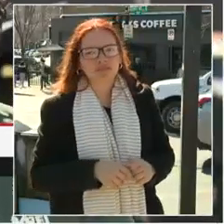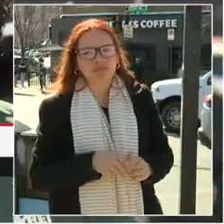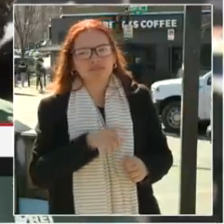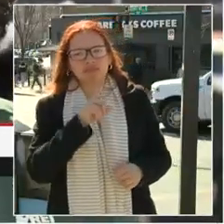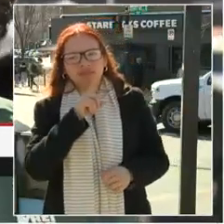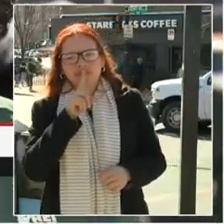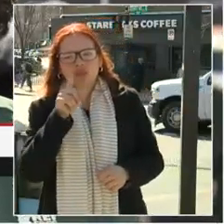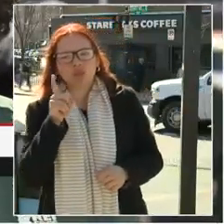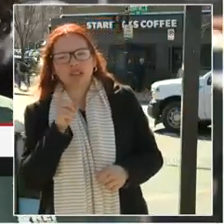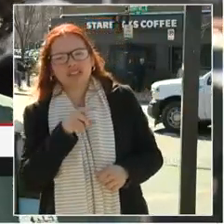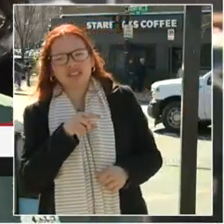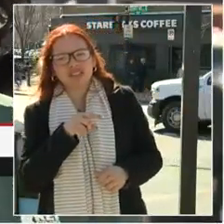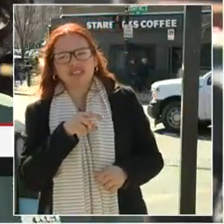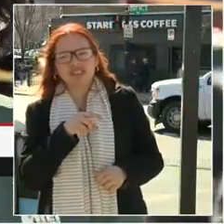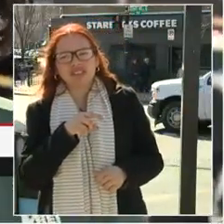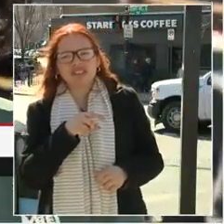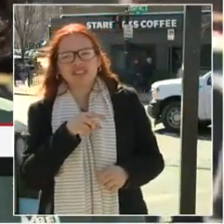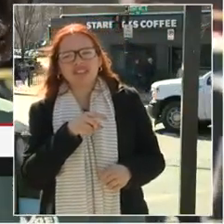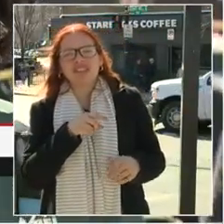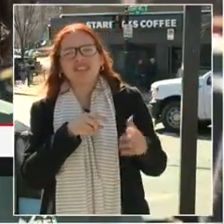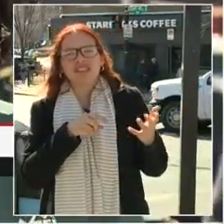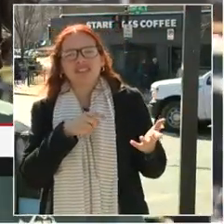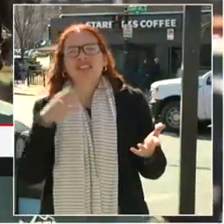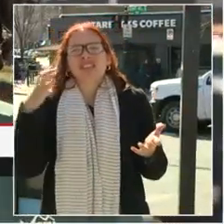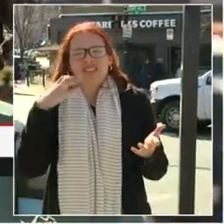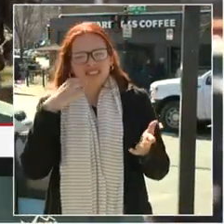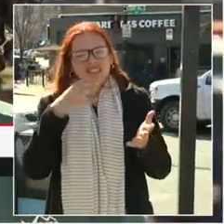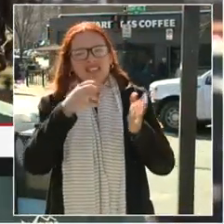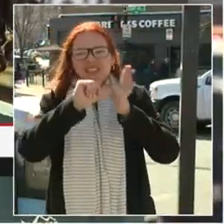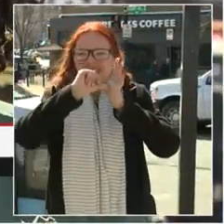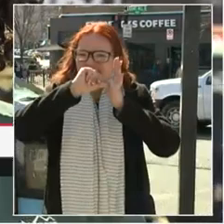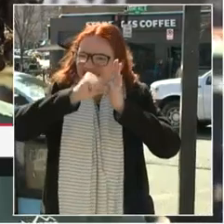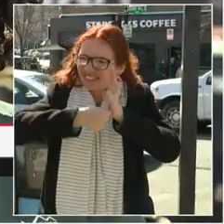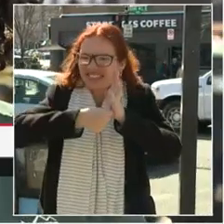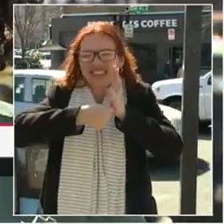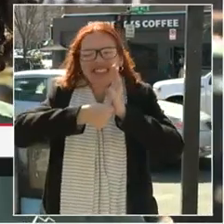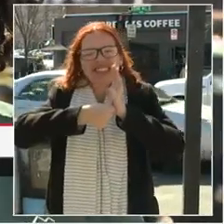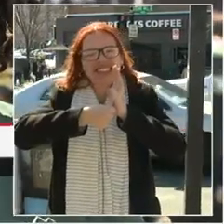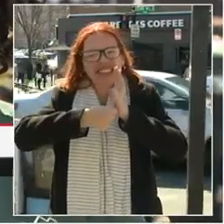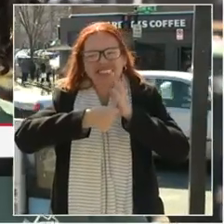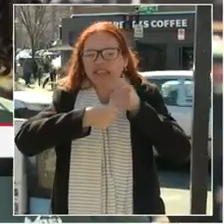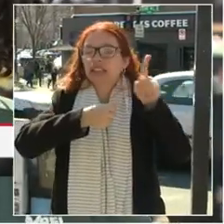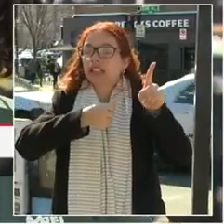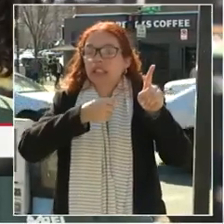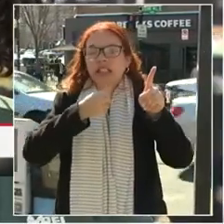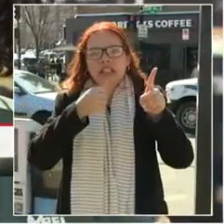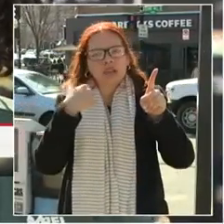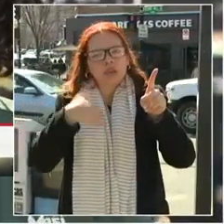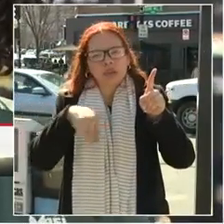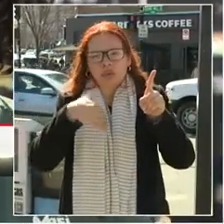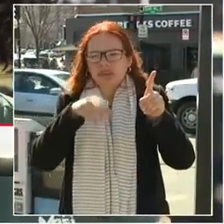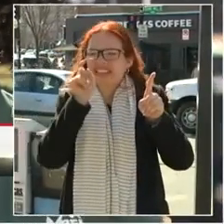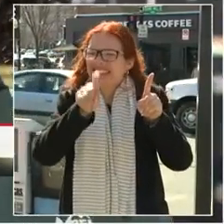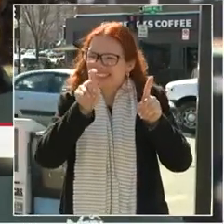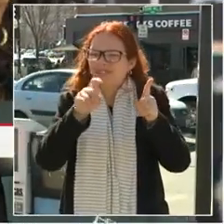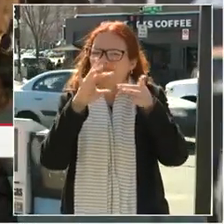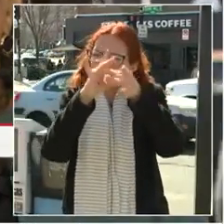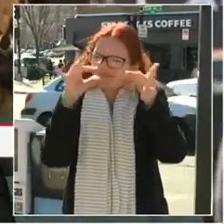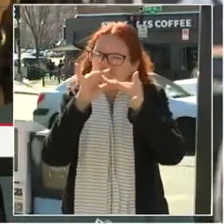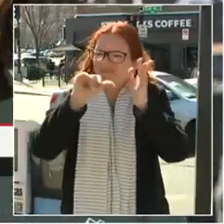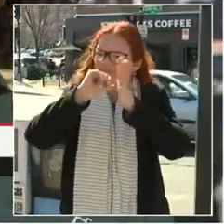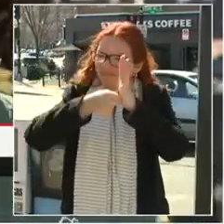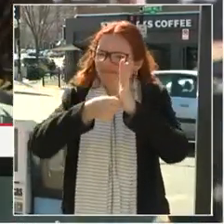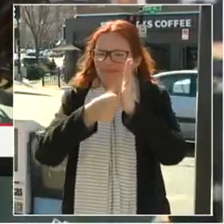because the chief emphasized a point that I think bears repeating. Because the thing that I